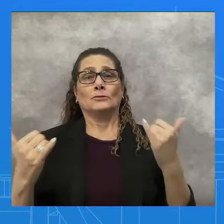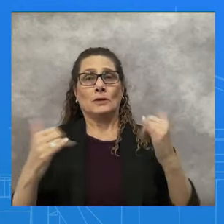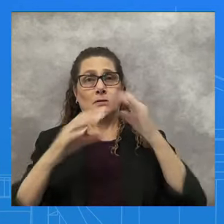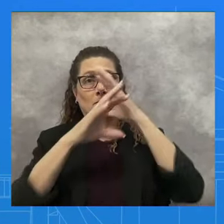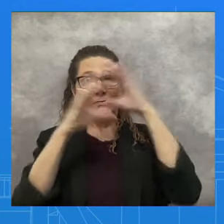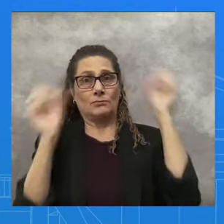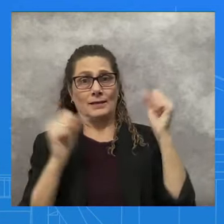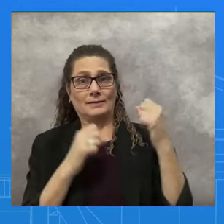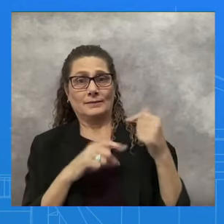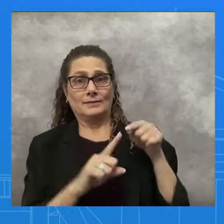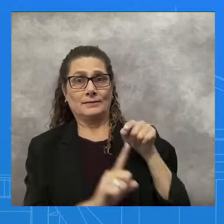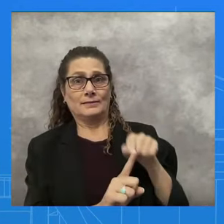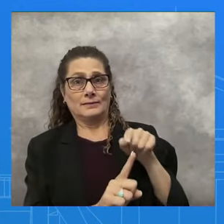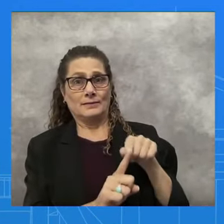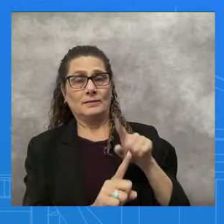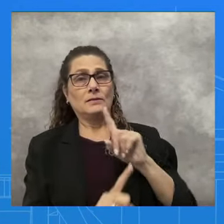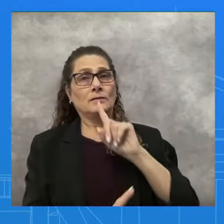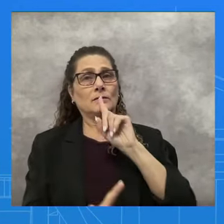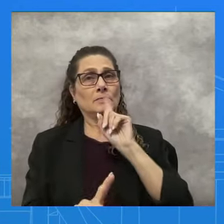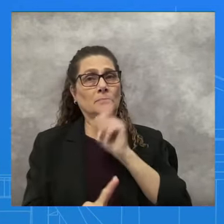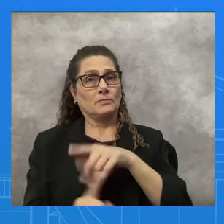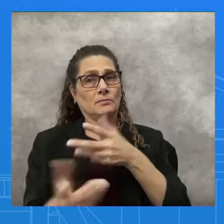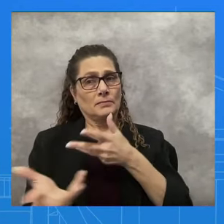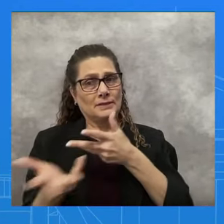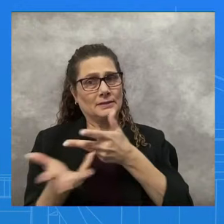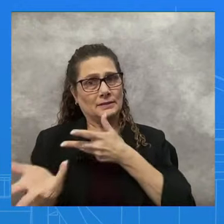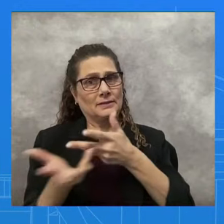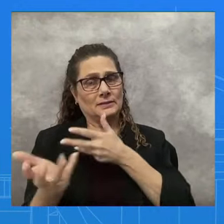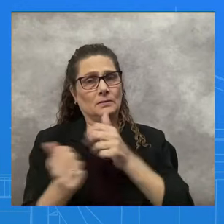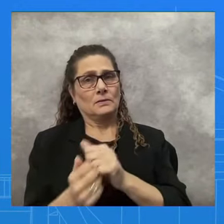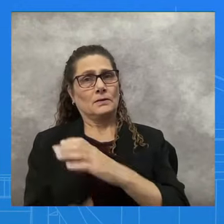direct diplomatic engagement with Russia, with our allies